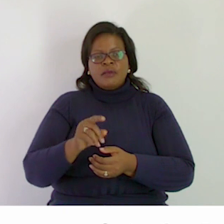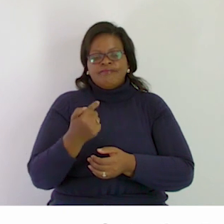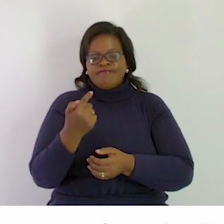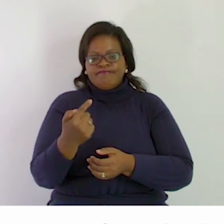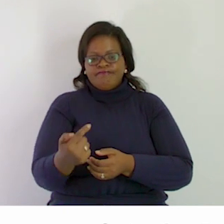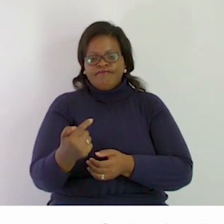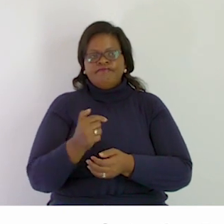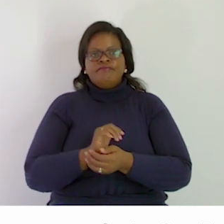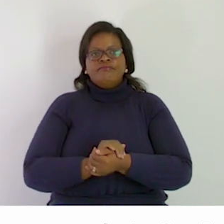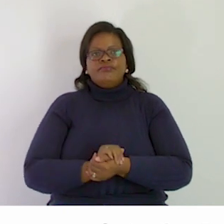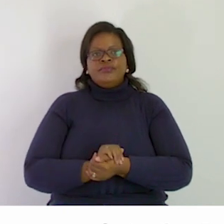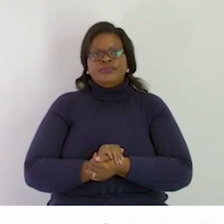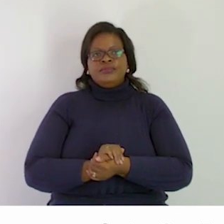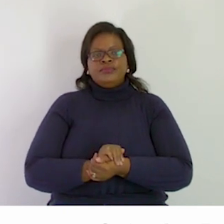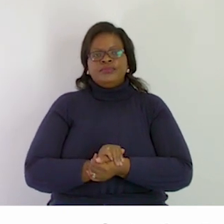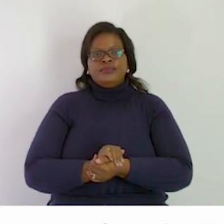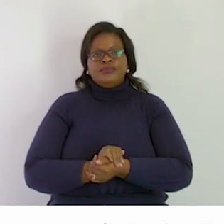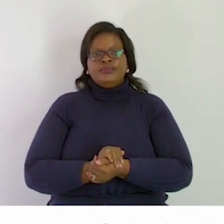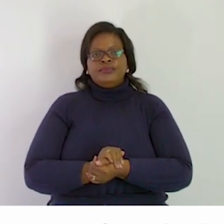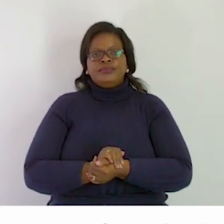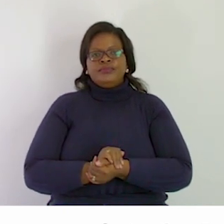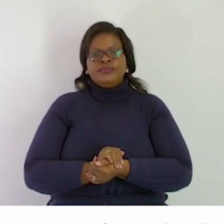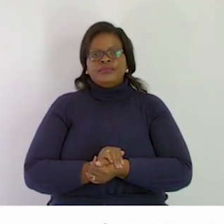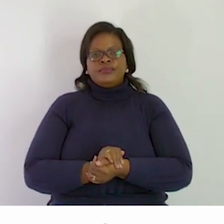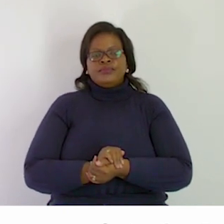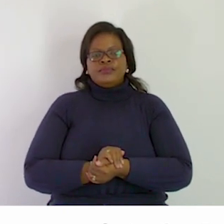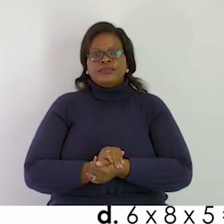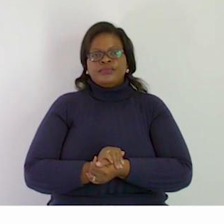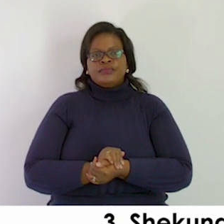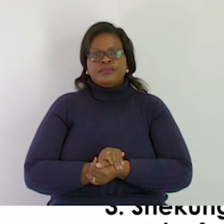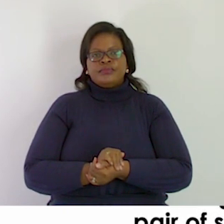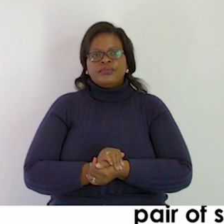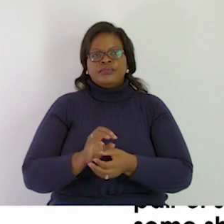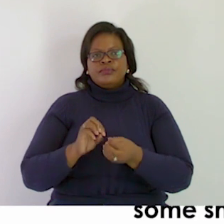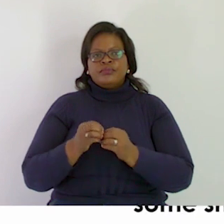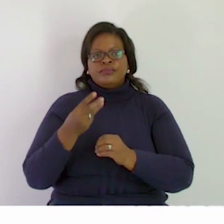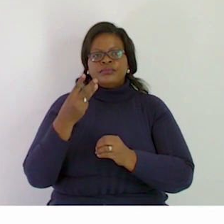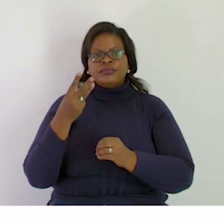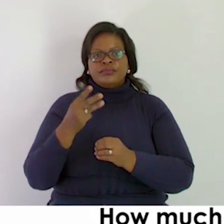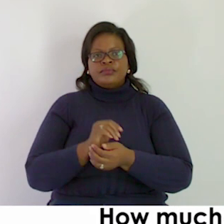D. Okay. Now, number 3, it says,